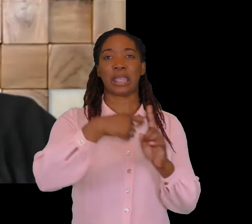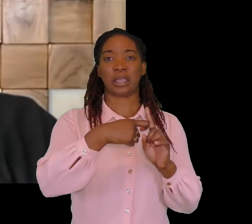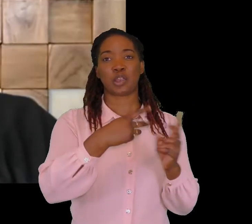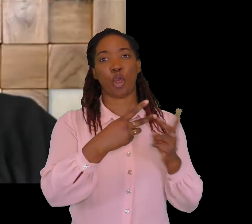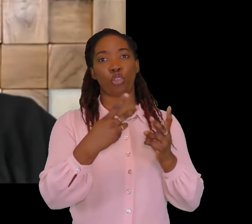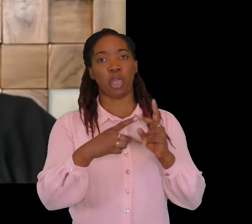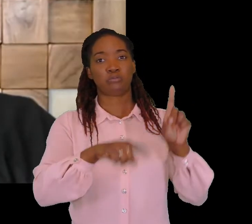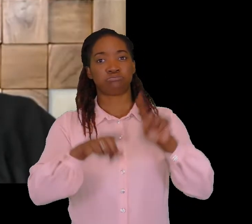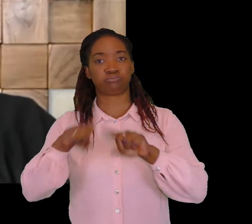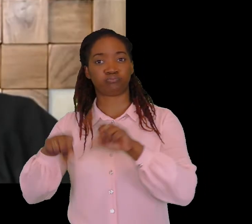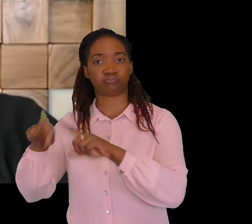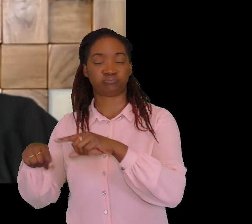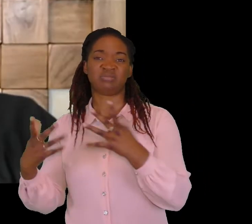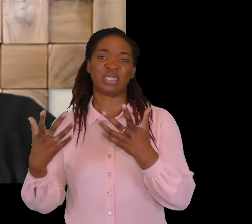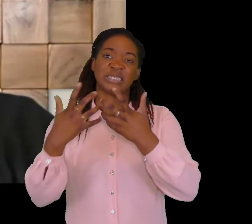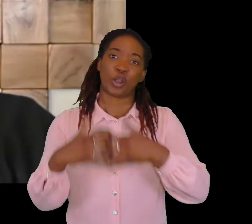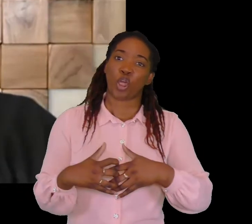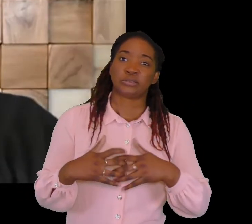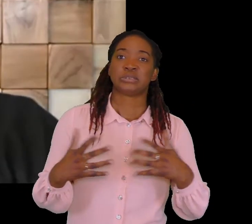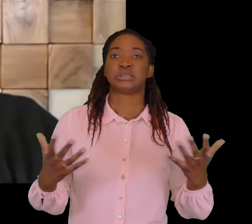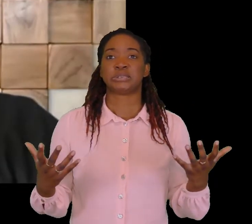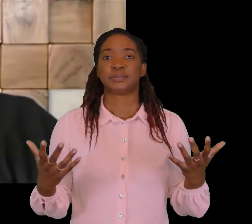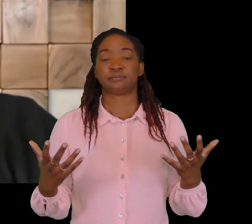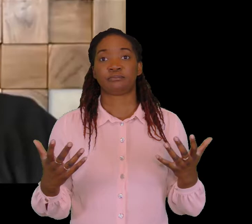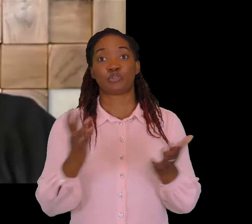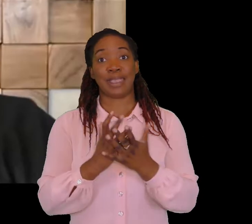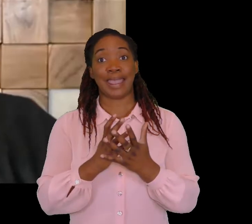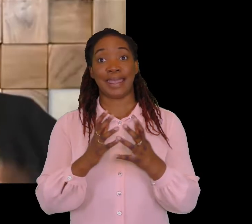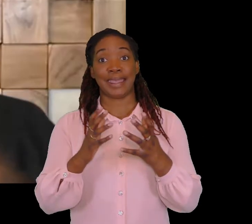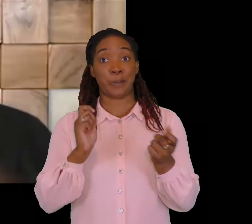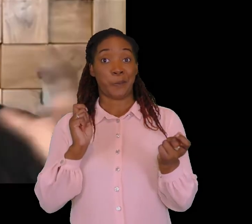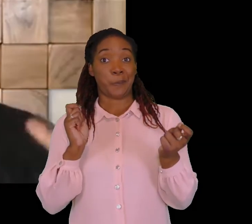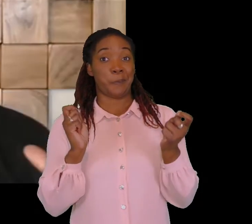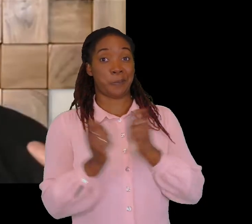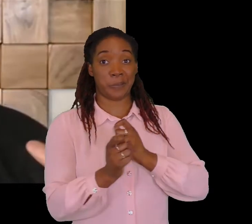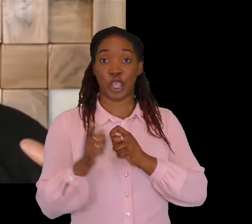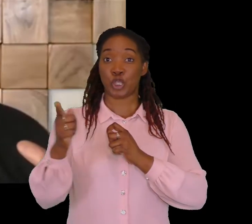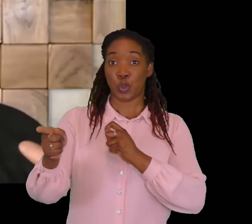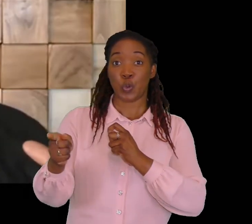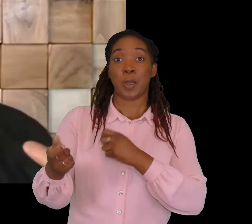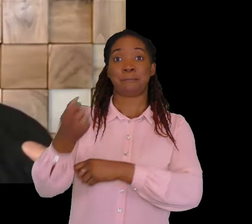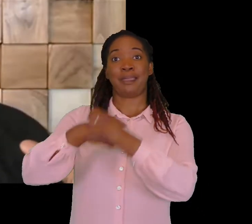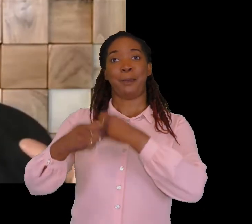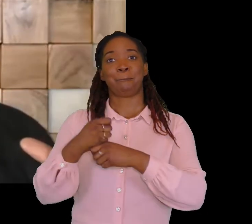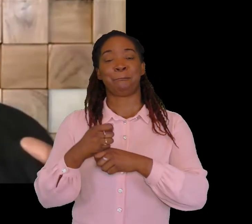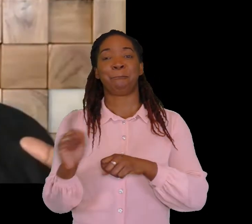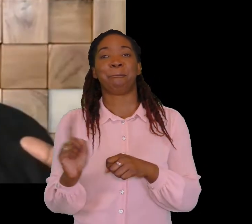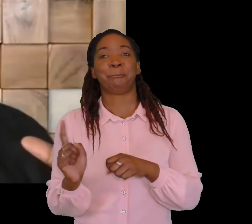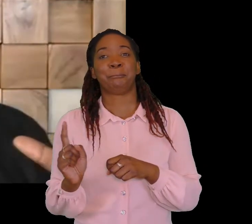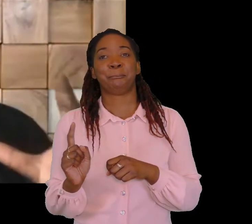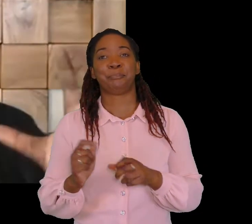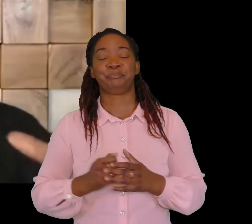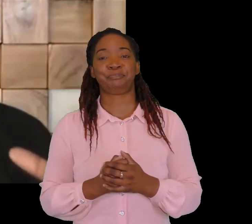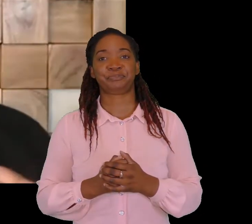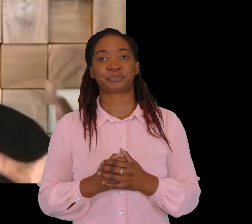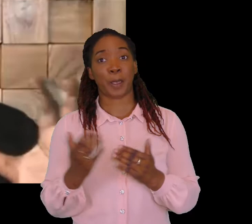forms at the time and technologies, you know, morphed into, in a way, you became, you know,